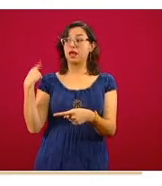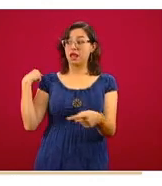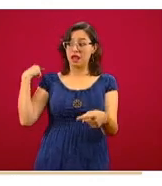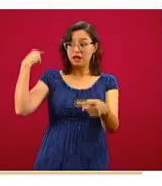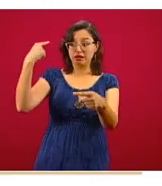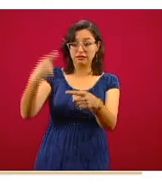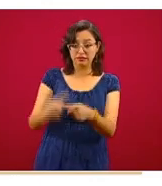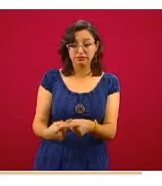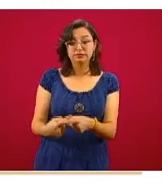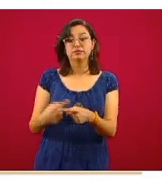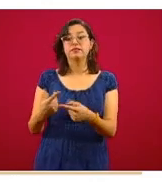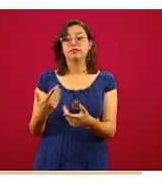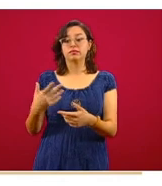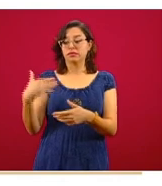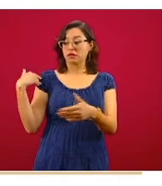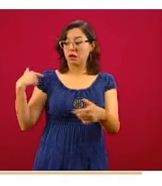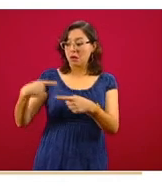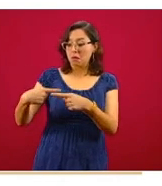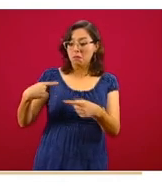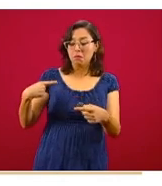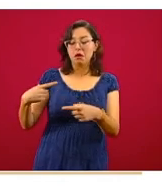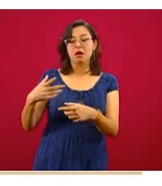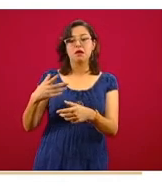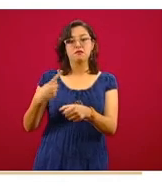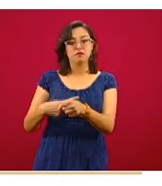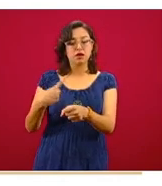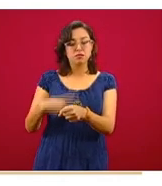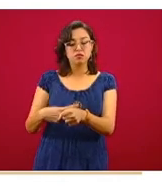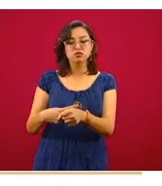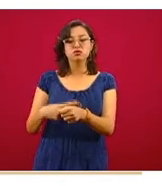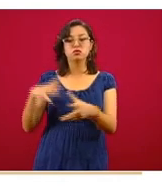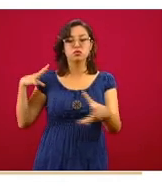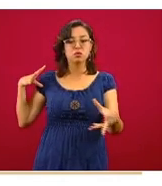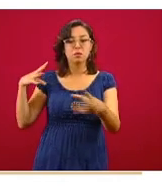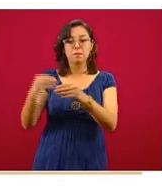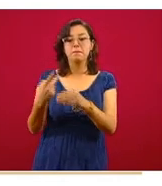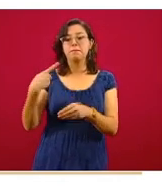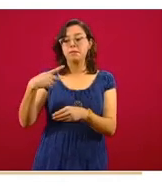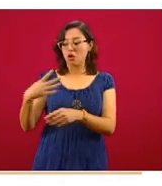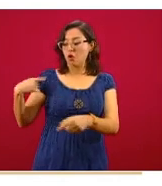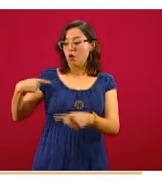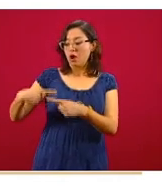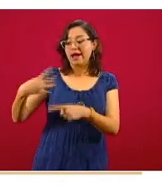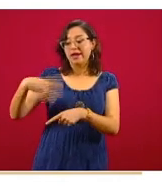confirmed since the first case of the pandemic was reported.